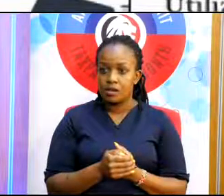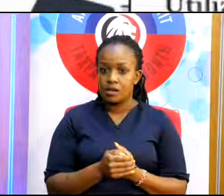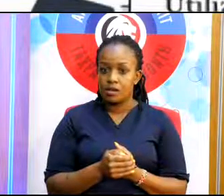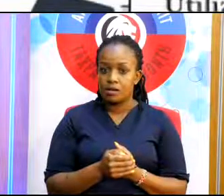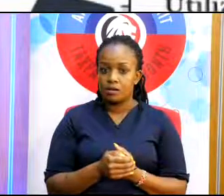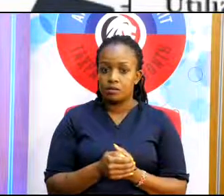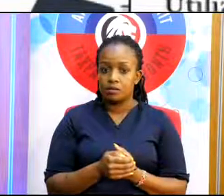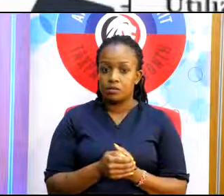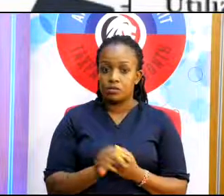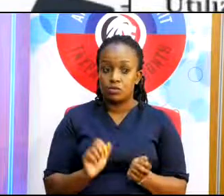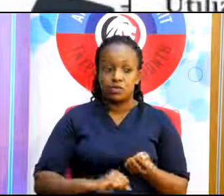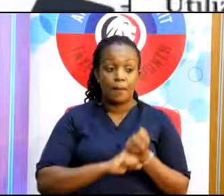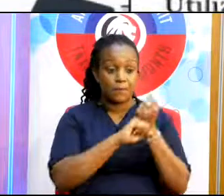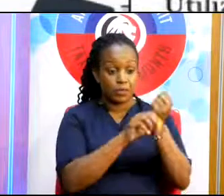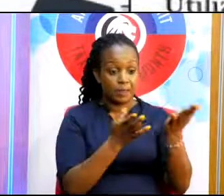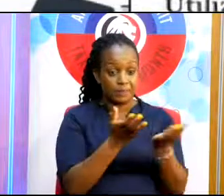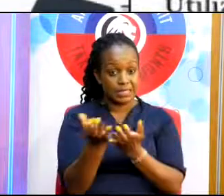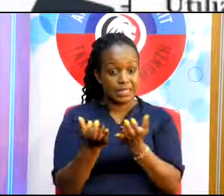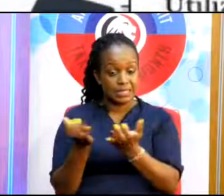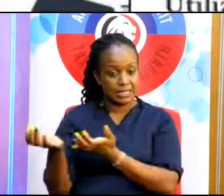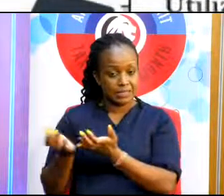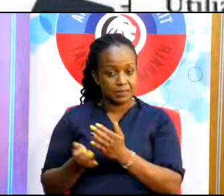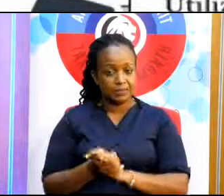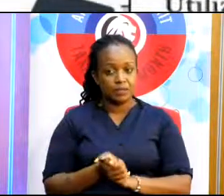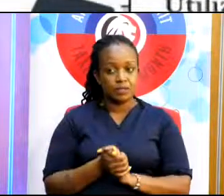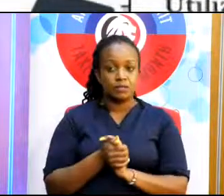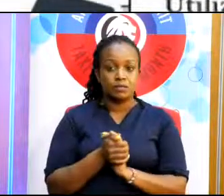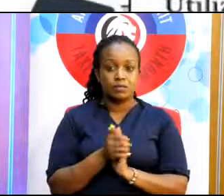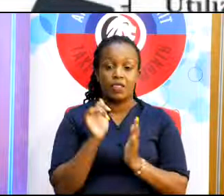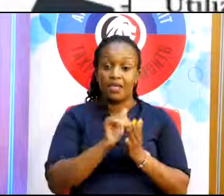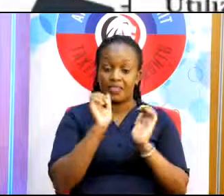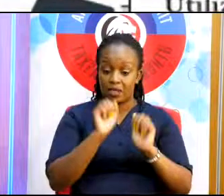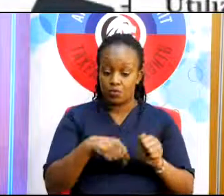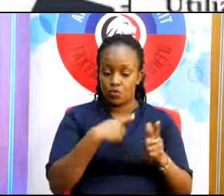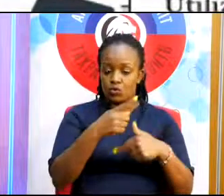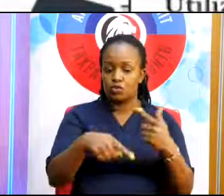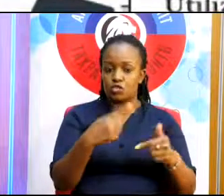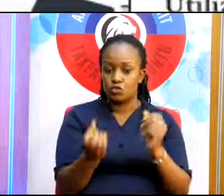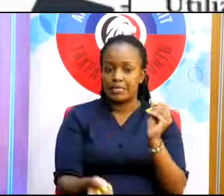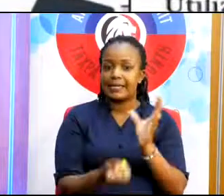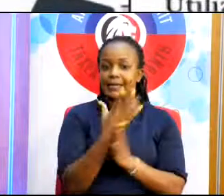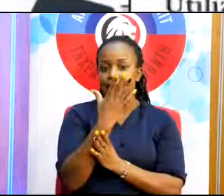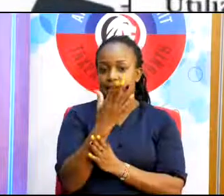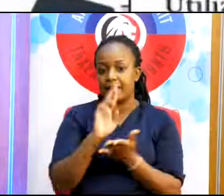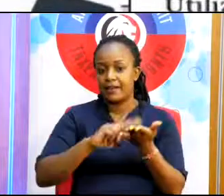refunds to facilitate our businesses so that they could continue generating revenue.